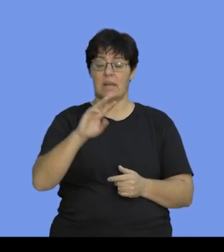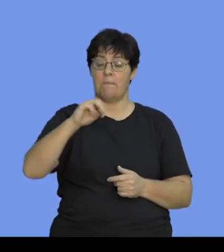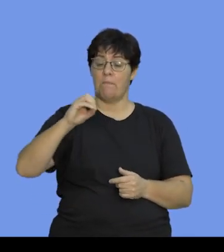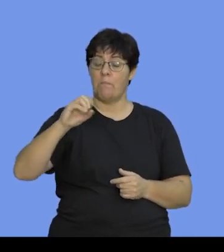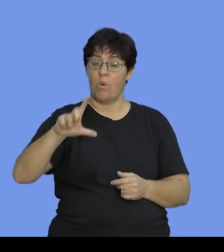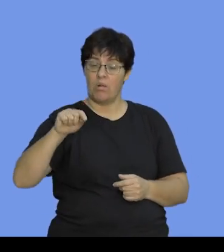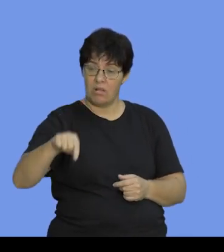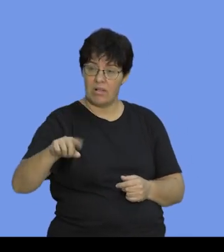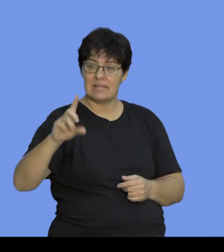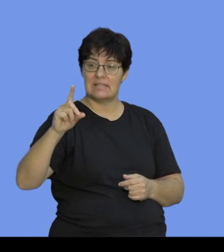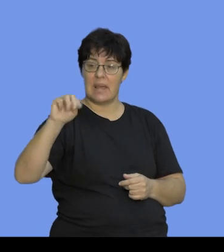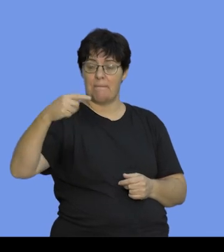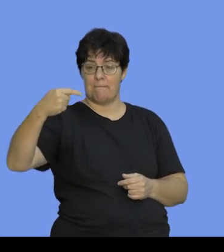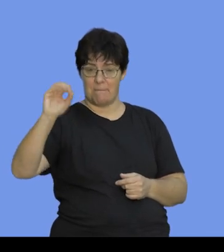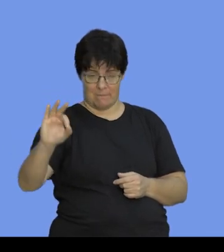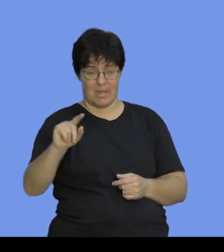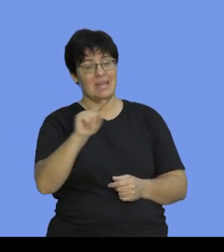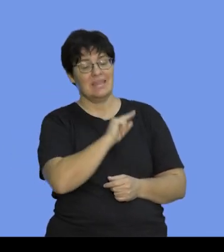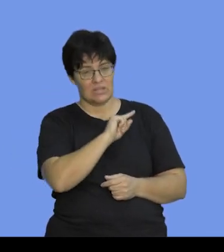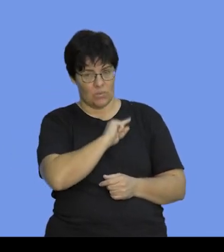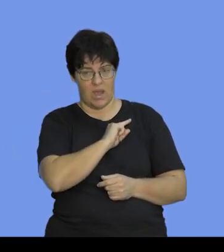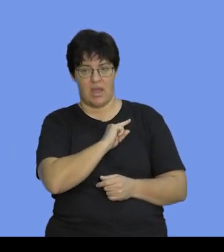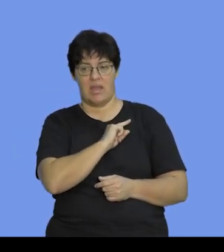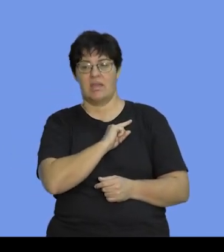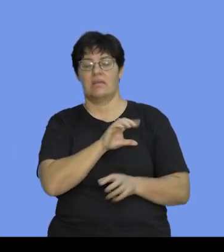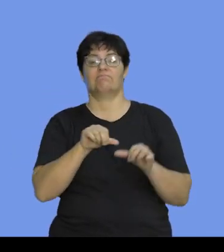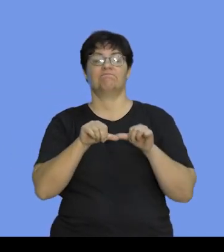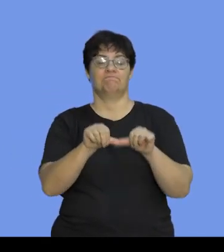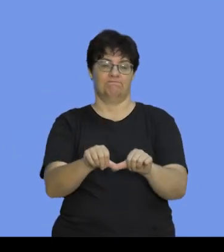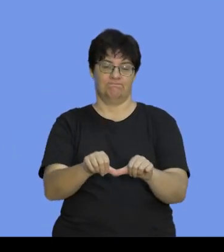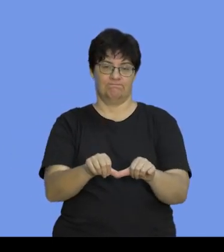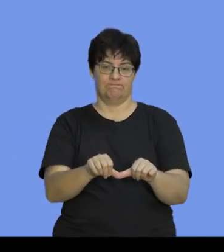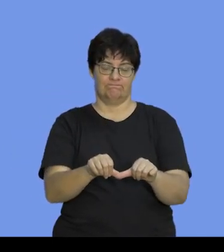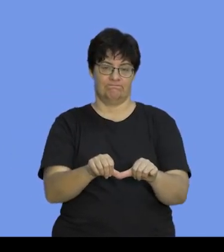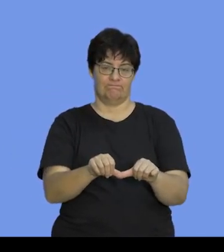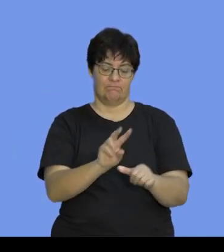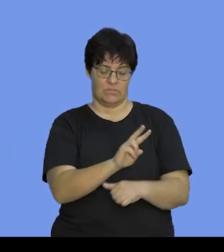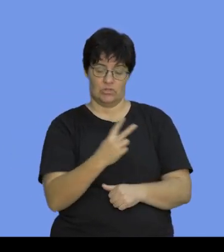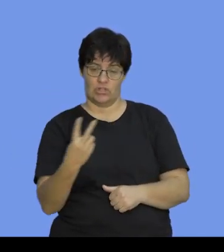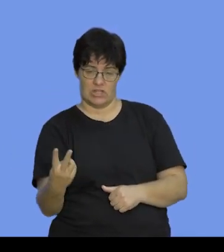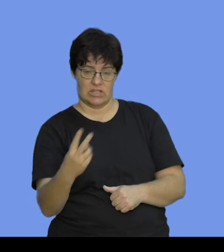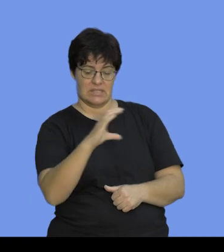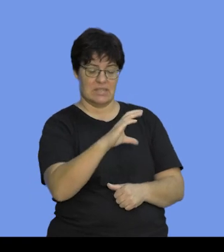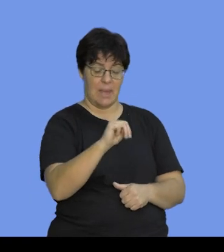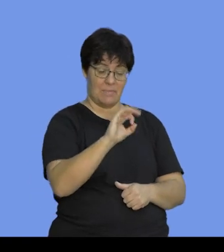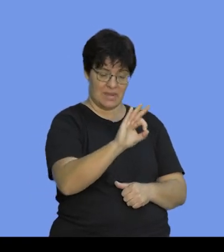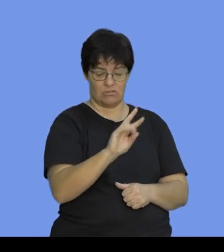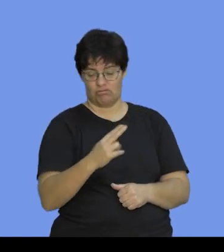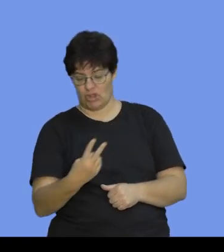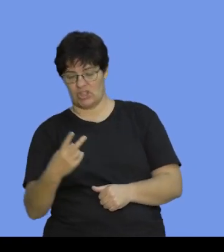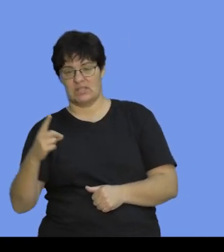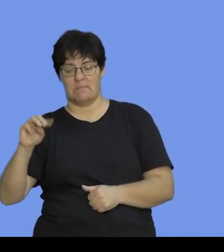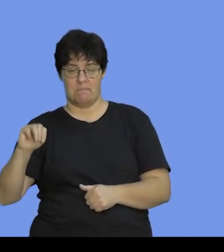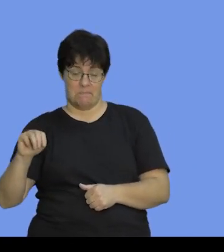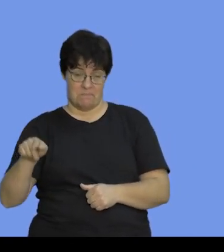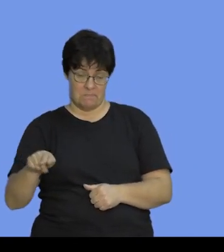is moles per cubic decimeter, which gives us the reason for us to carry out the conversions in terms